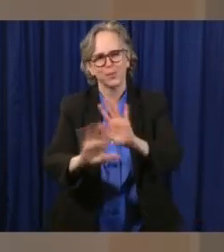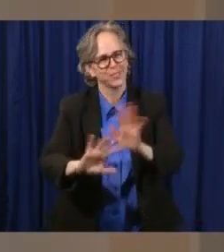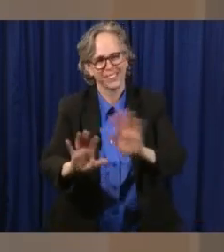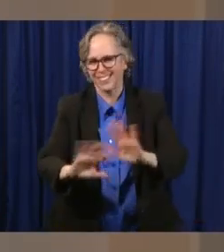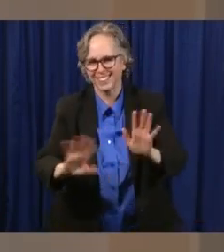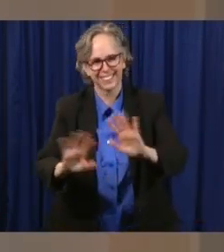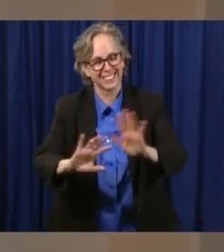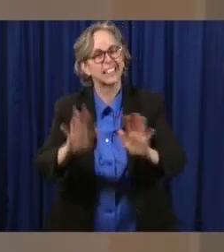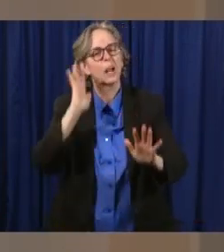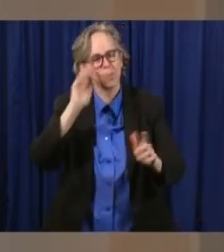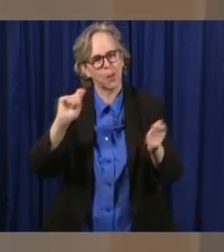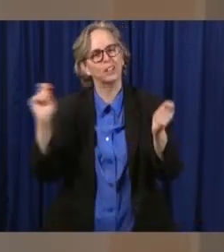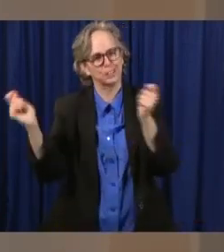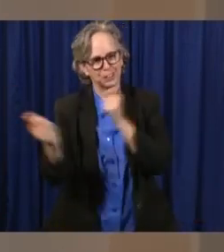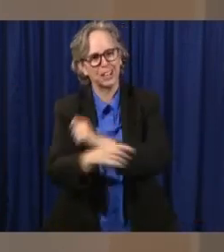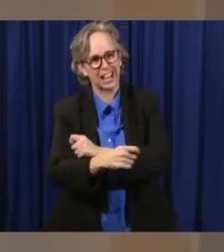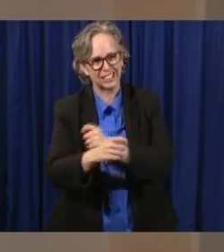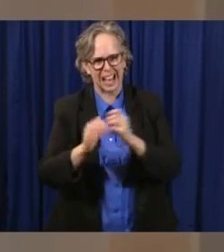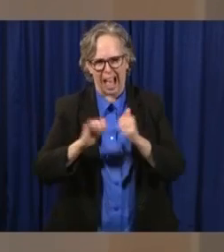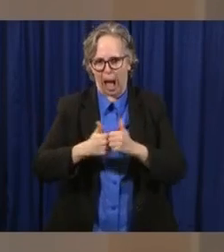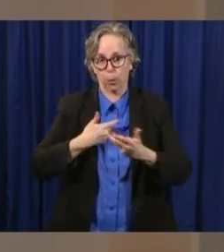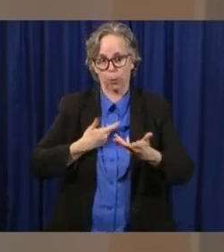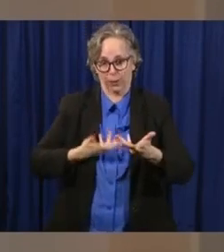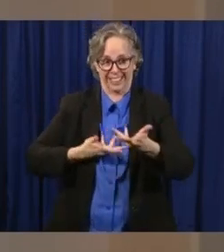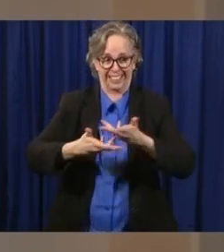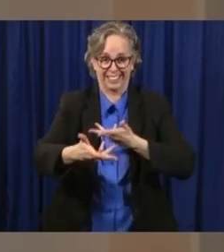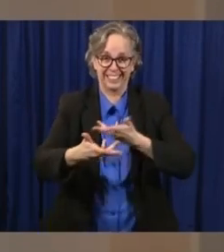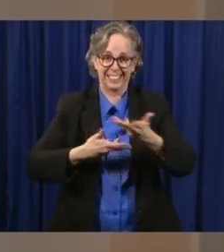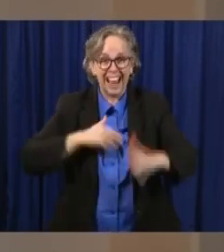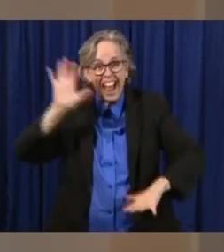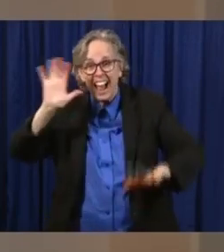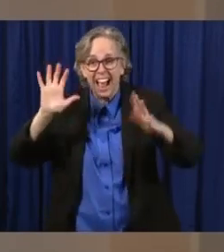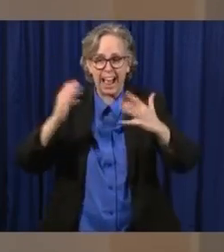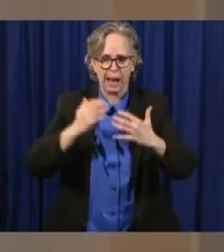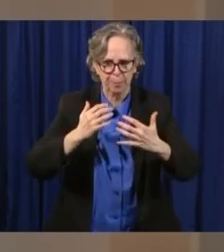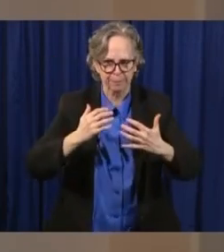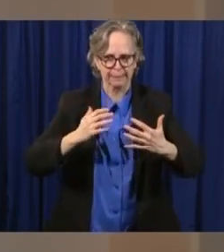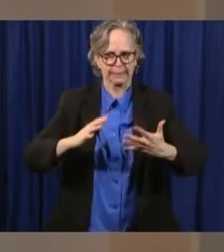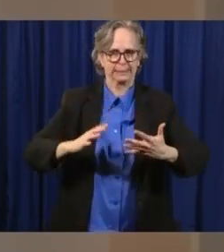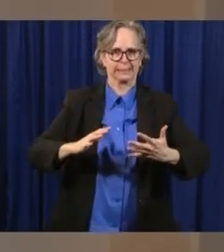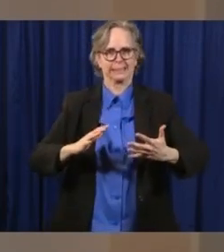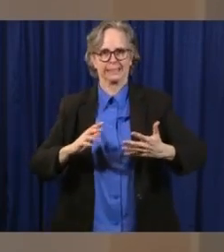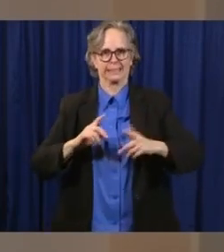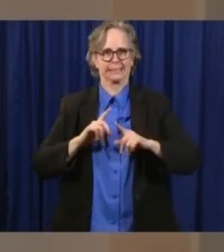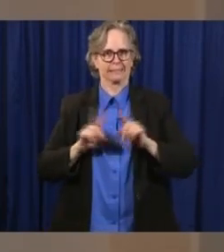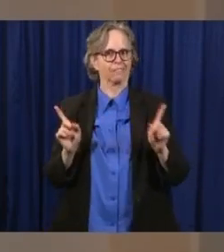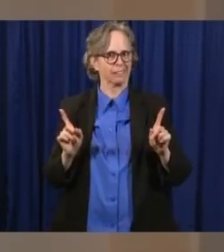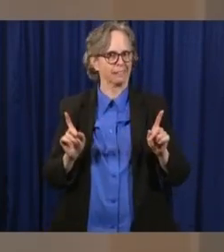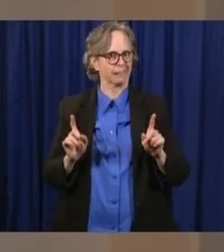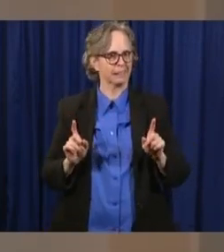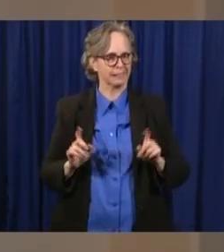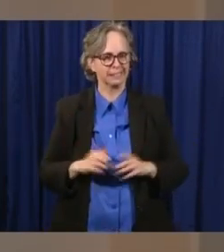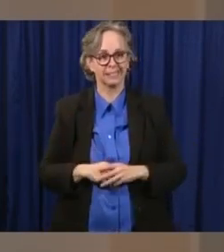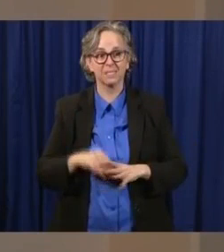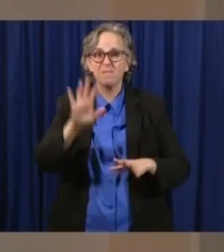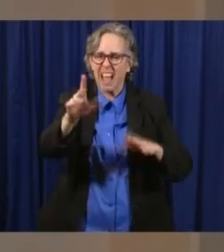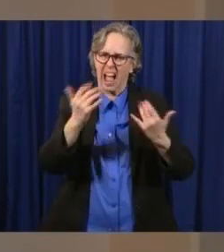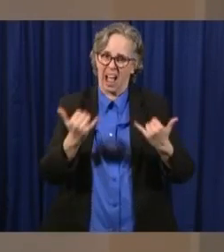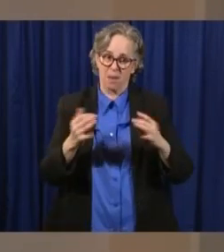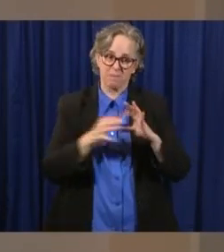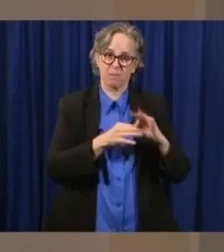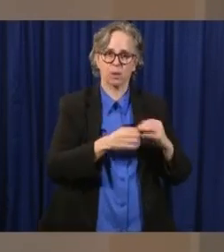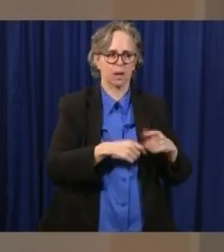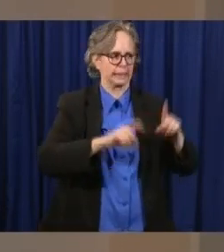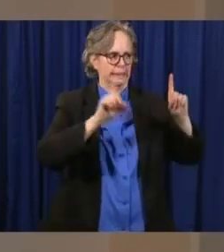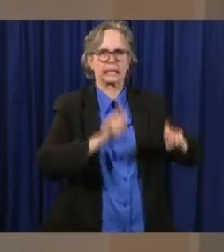in our lives. Testing, we need more of it. Testing is critical to finding our way out of this.